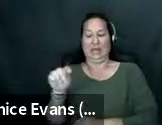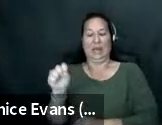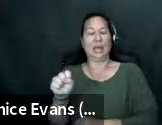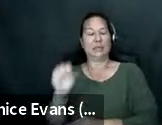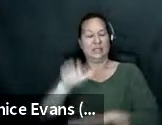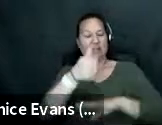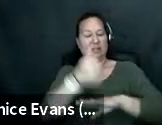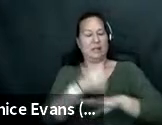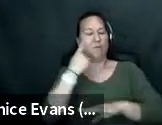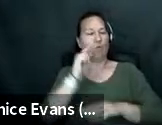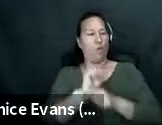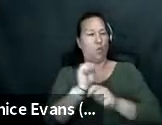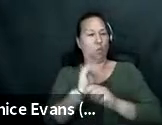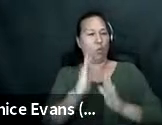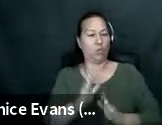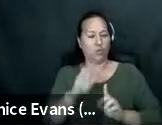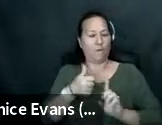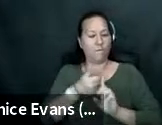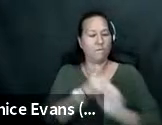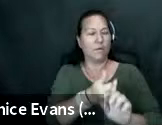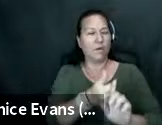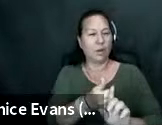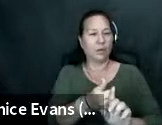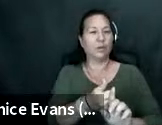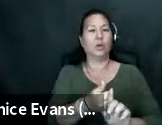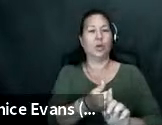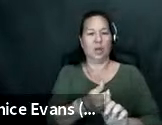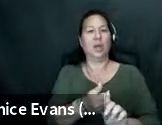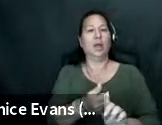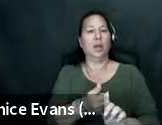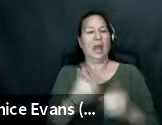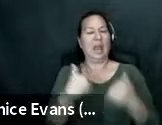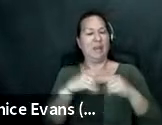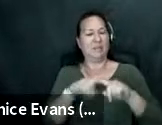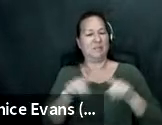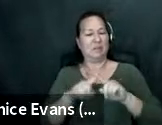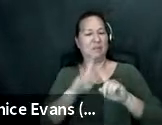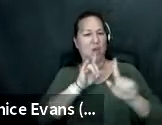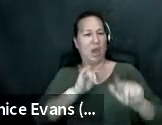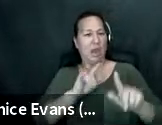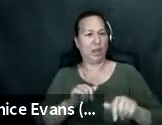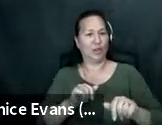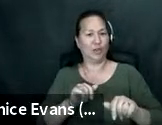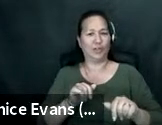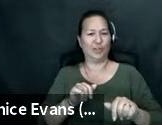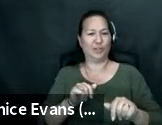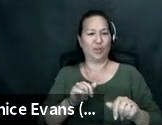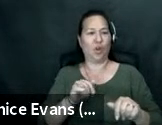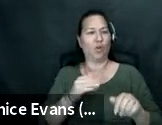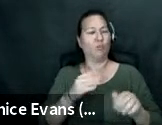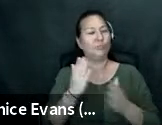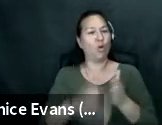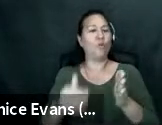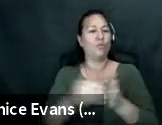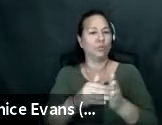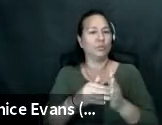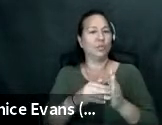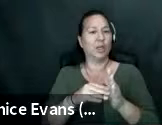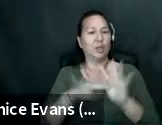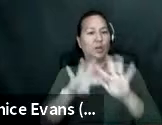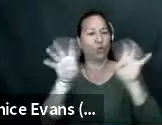an updated ETS frequently asked questions webpage. Additionally, Cal OSHA will be